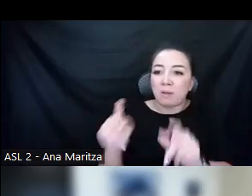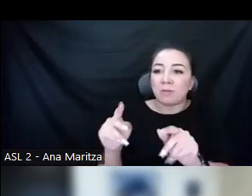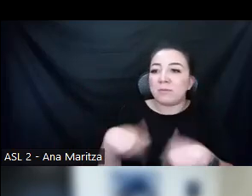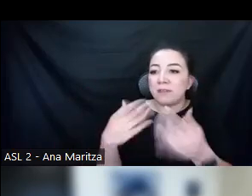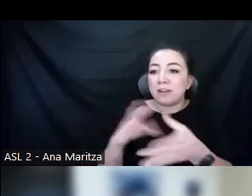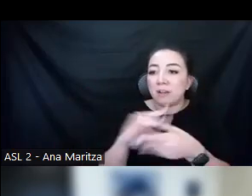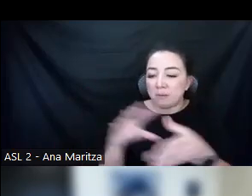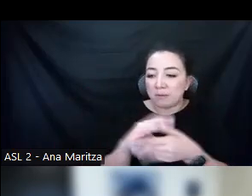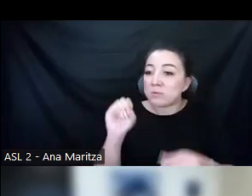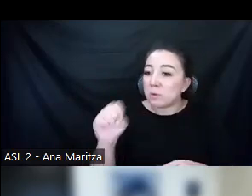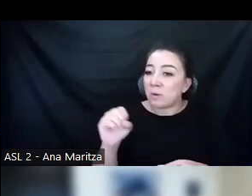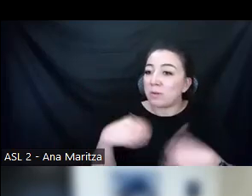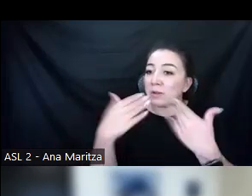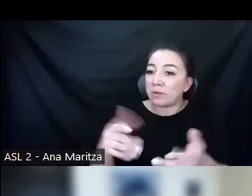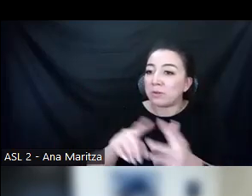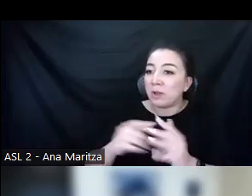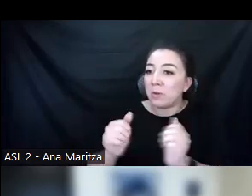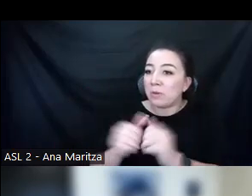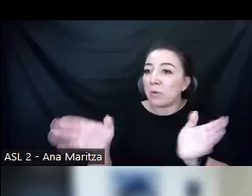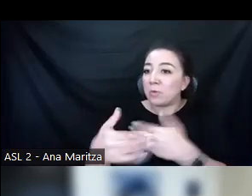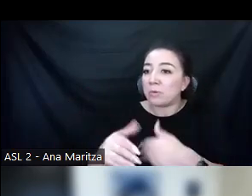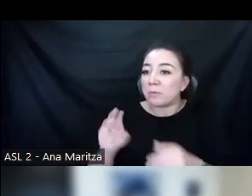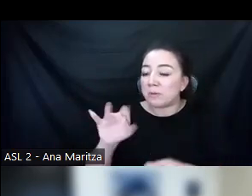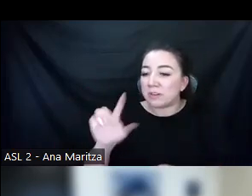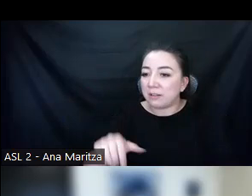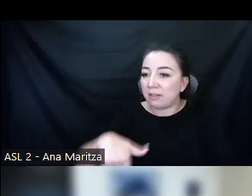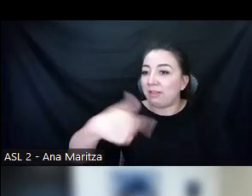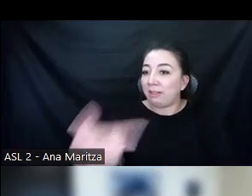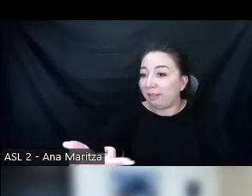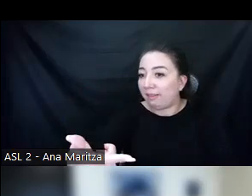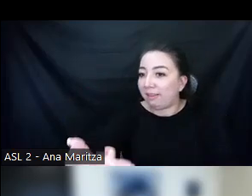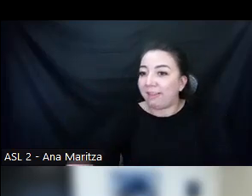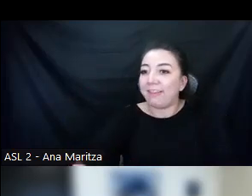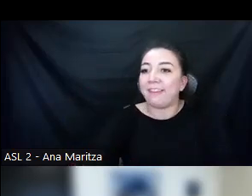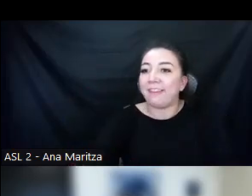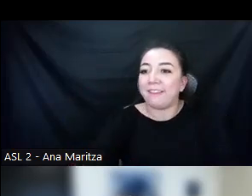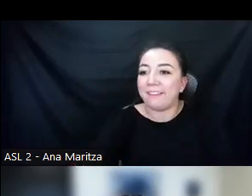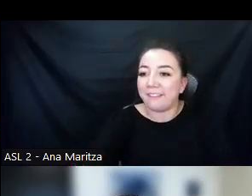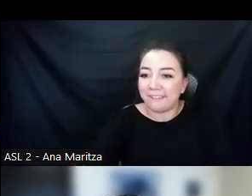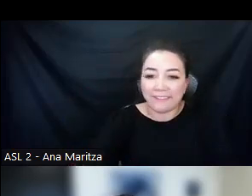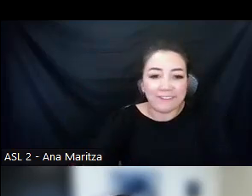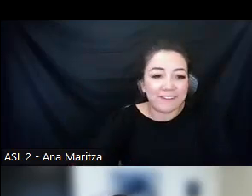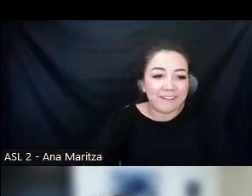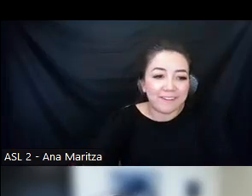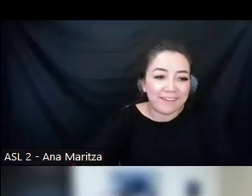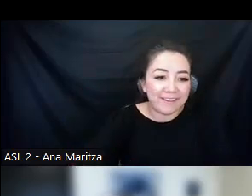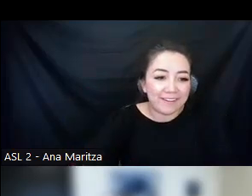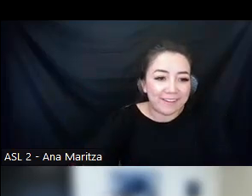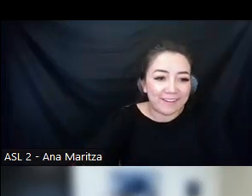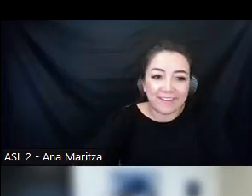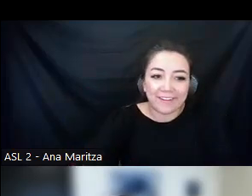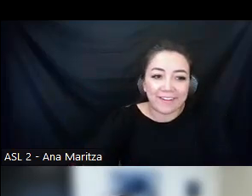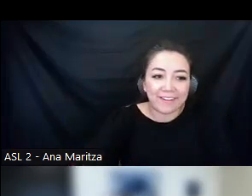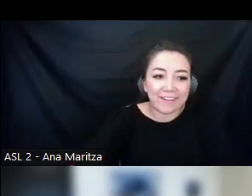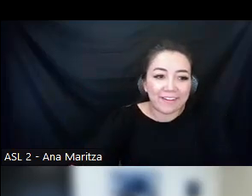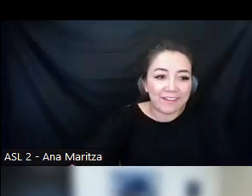comments. So let's start with the room. Michelle, any public comments there? There are none, Carol, thank you.